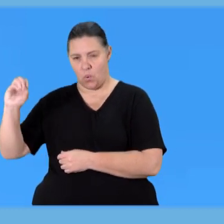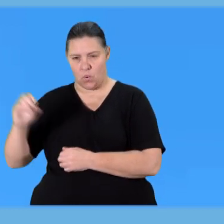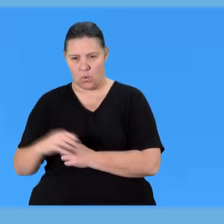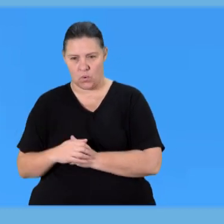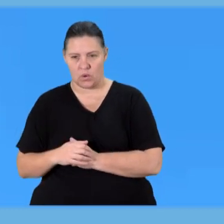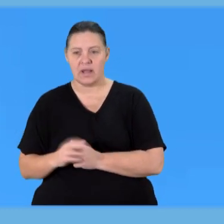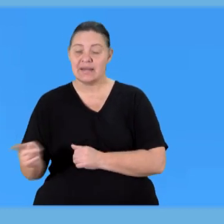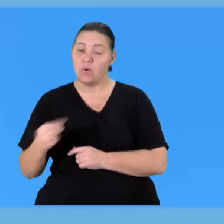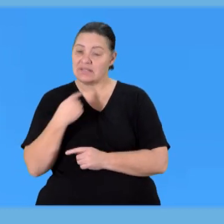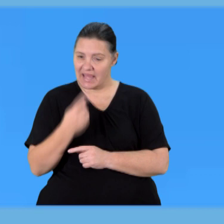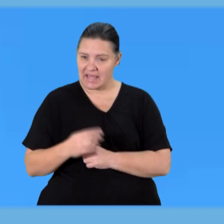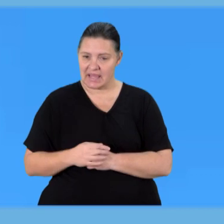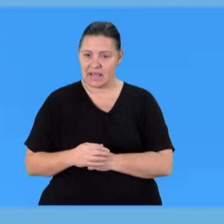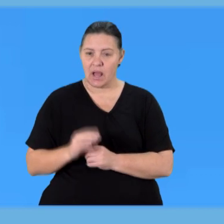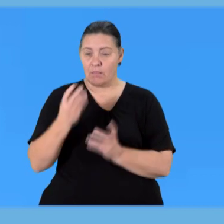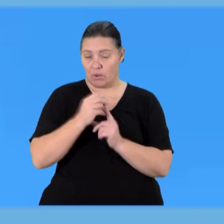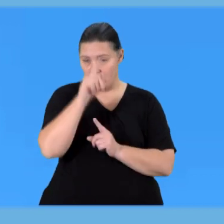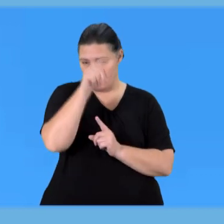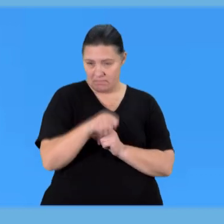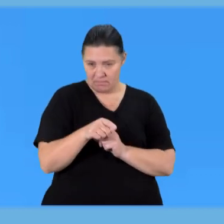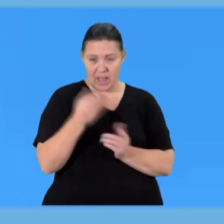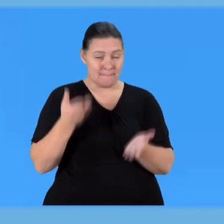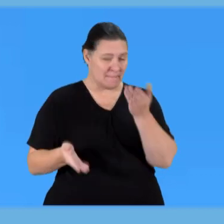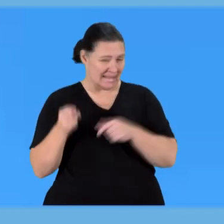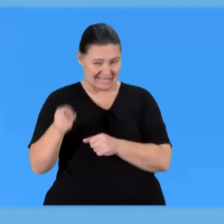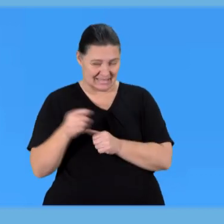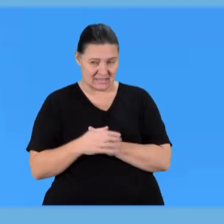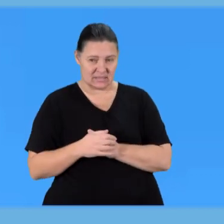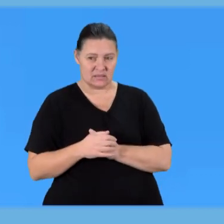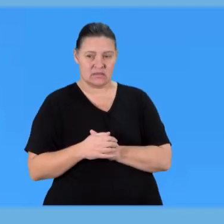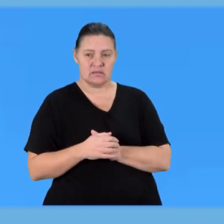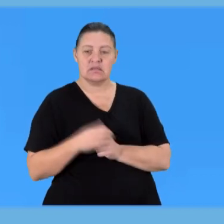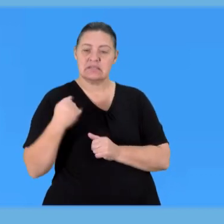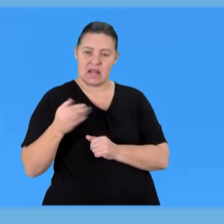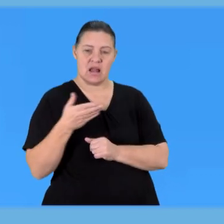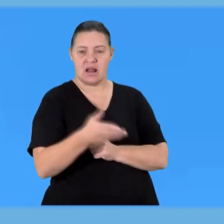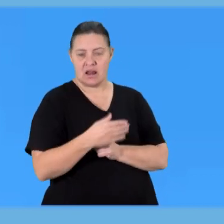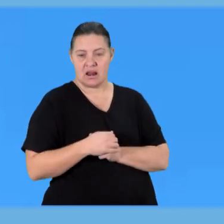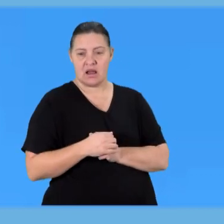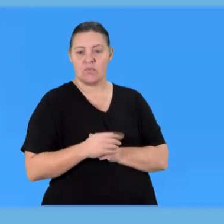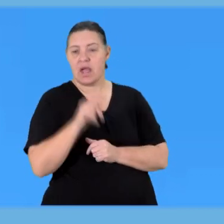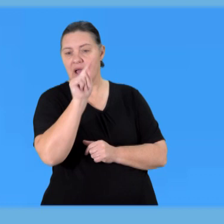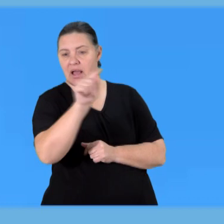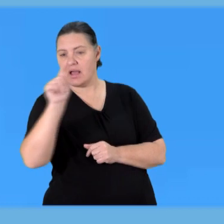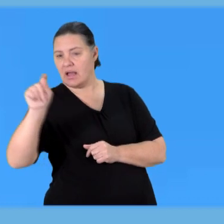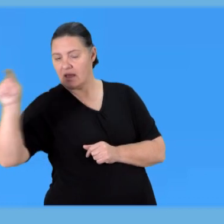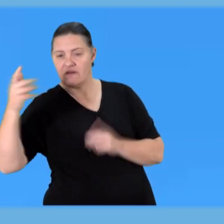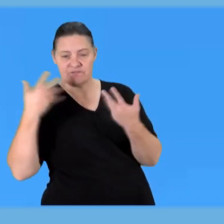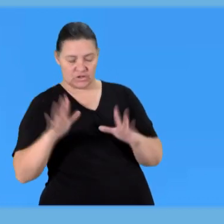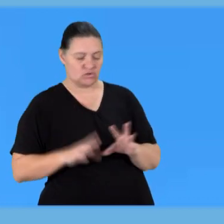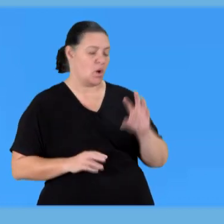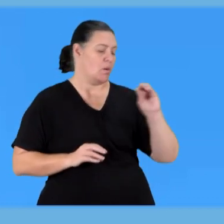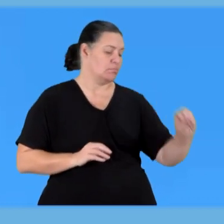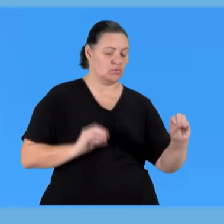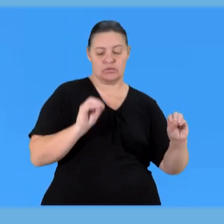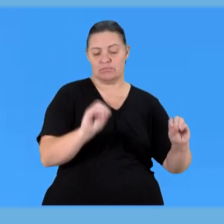ZnO. And again, the problem that we faced initially of the imbalance, it still comes here. But we've taken care of that